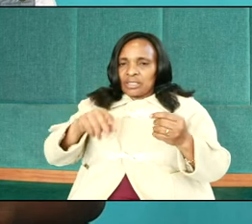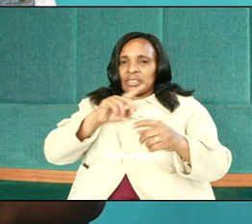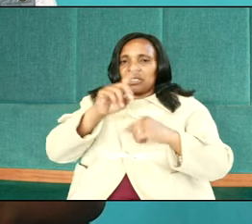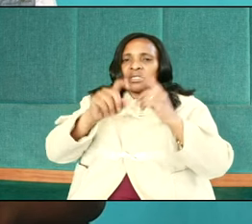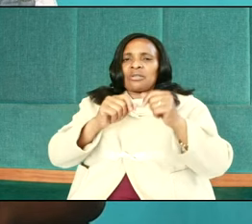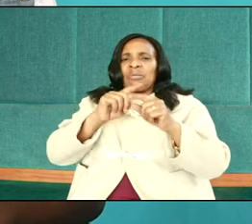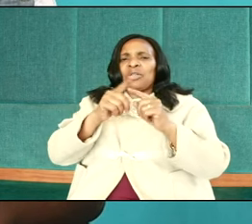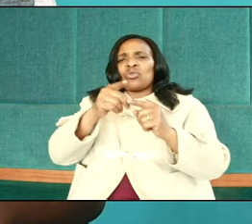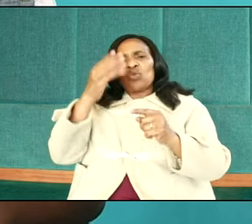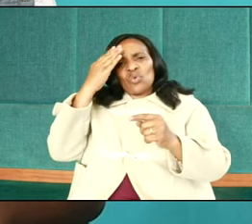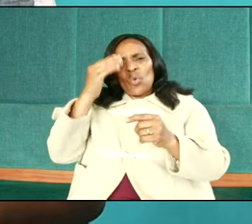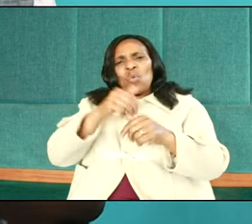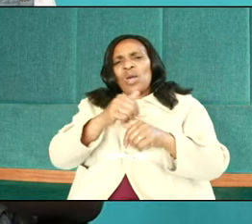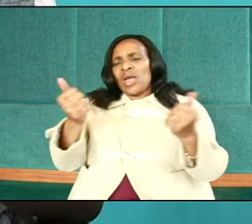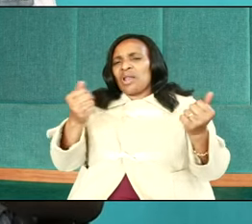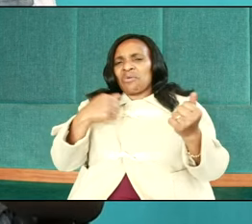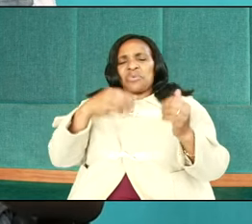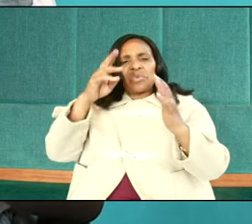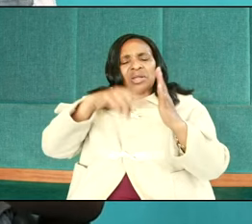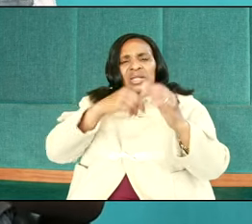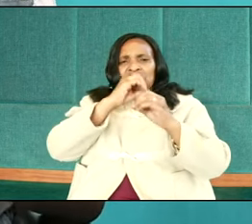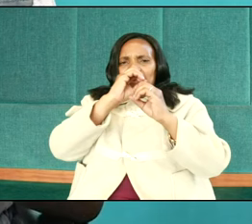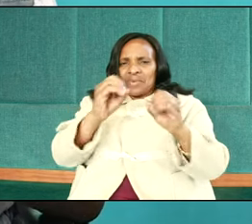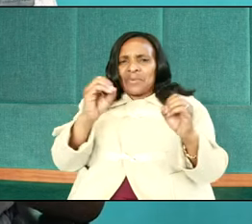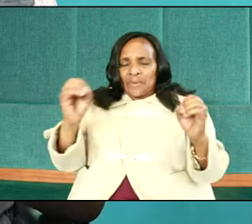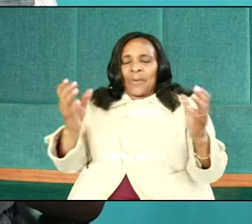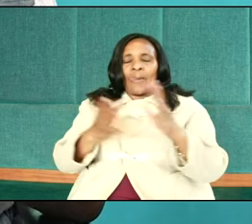read, and then